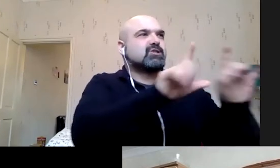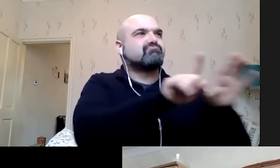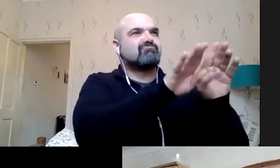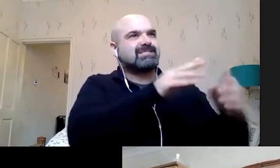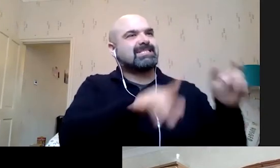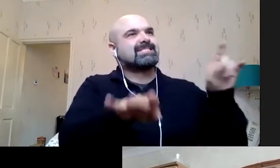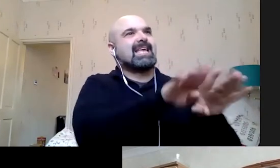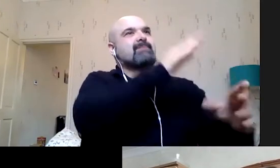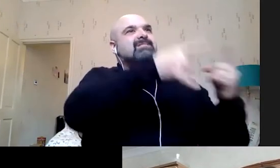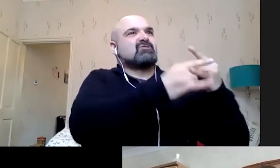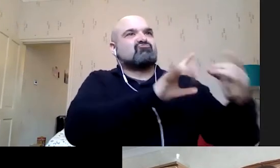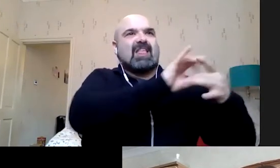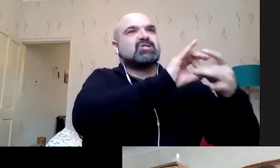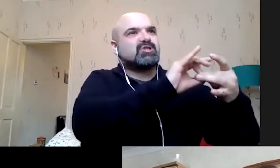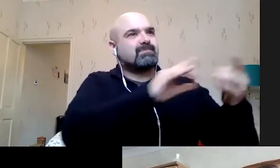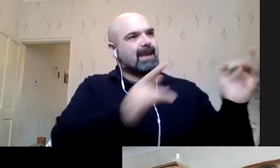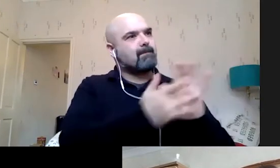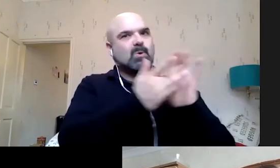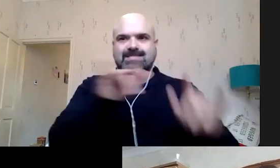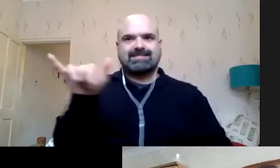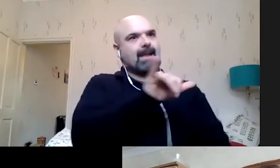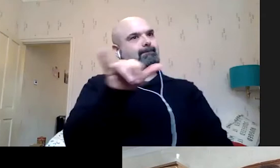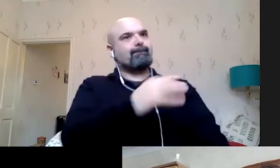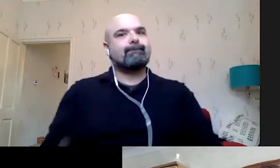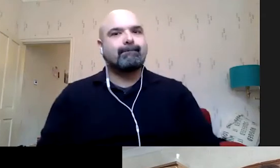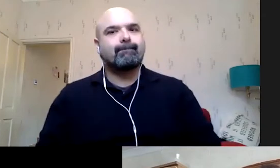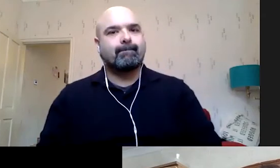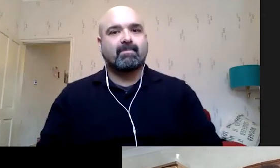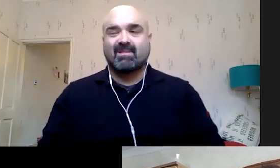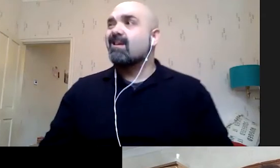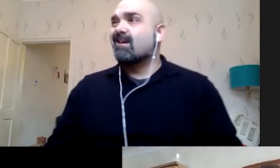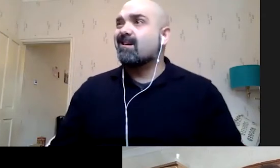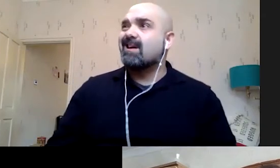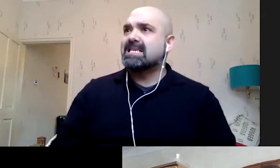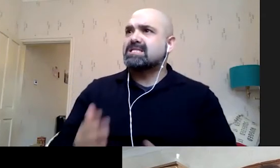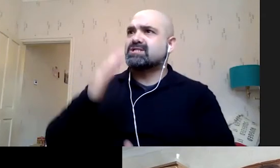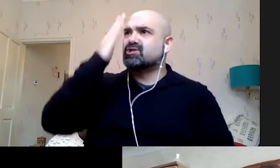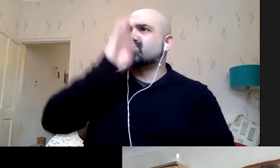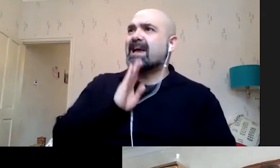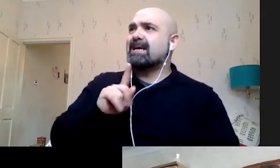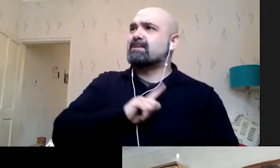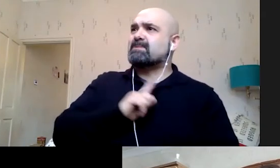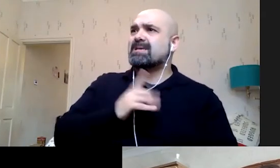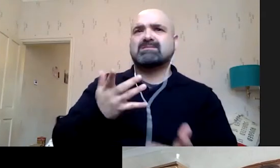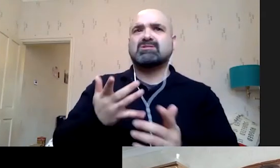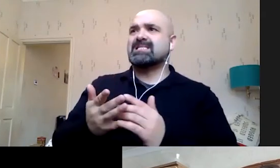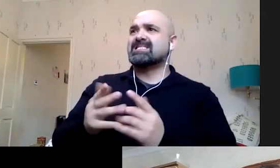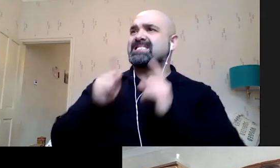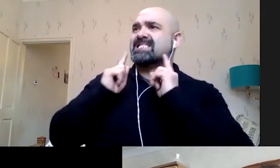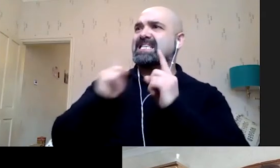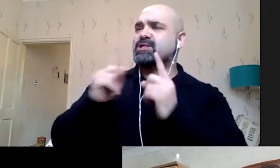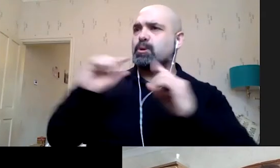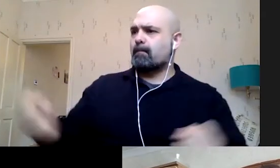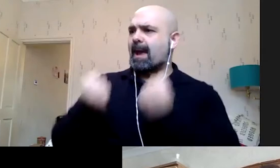because how impressionable young people are at that point, and how empowered teachers are, that must